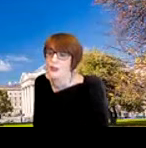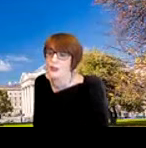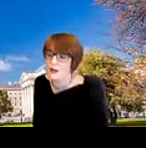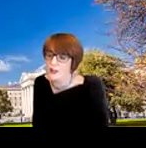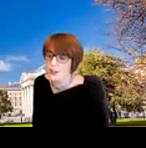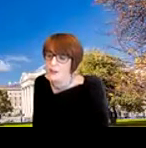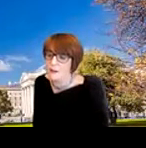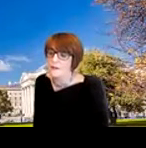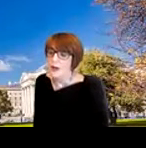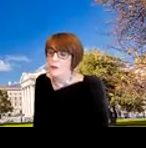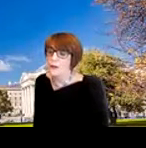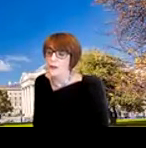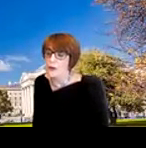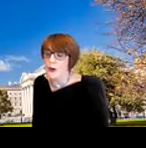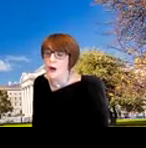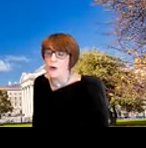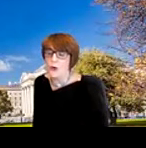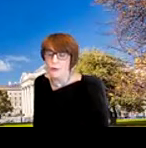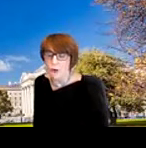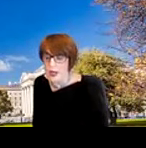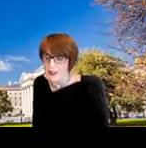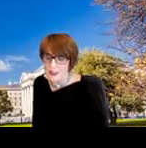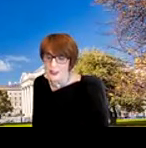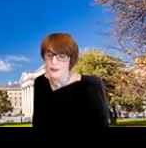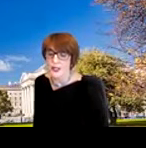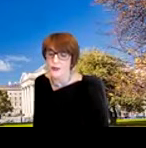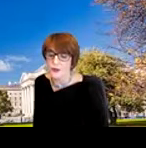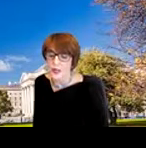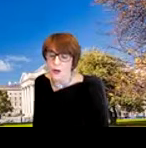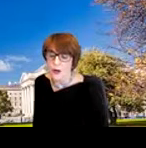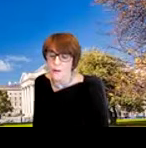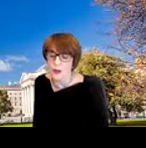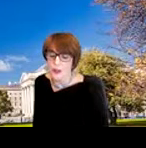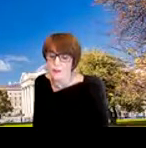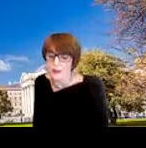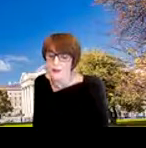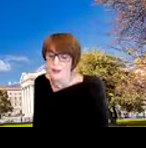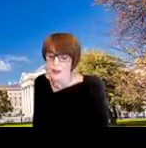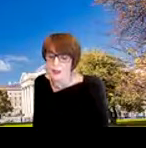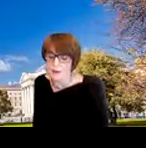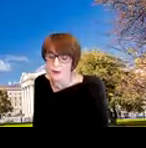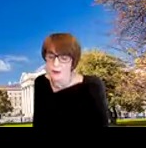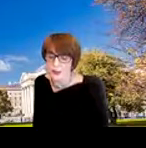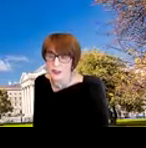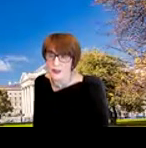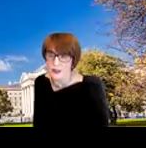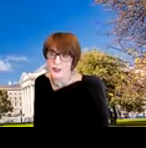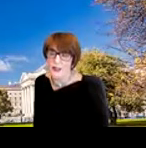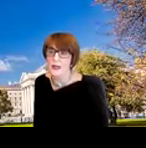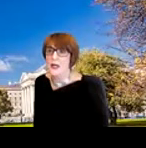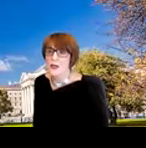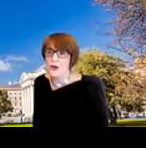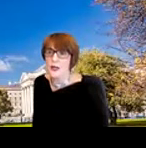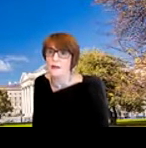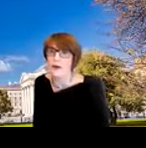that those with Down syndrome were the group who are more likely to be sedentary when compared to people with ID from other etiologies. And